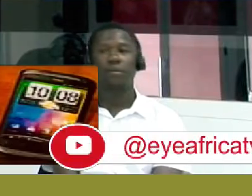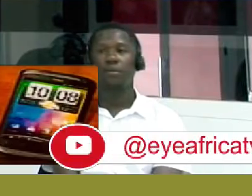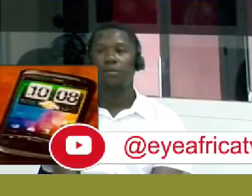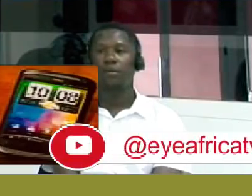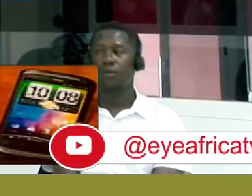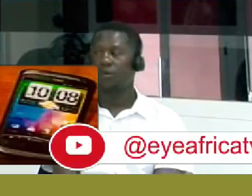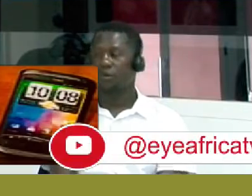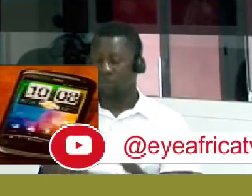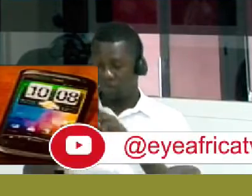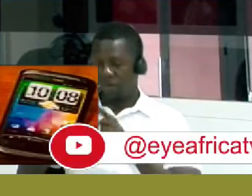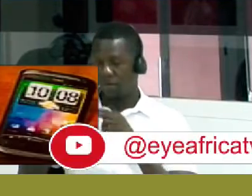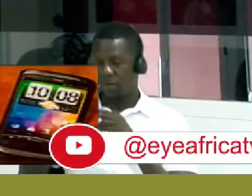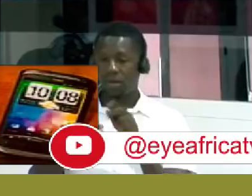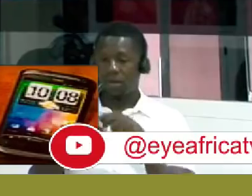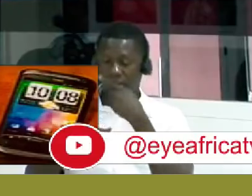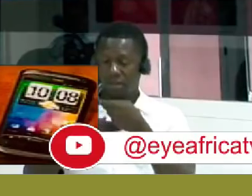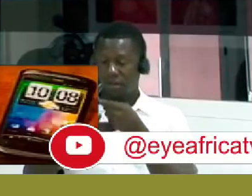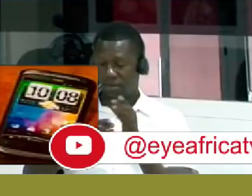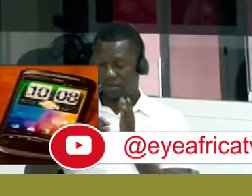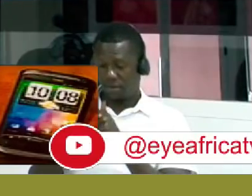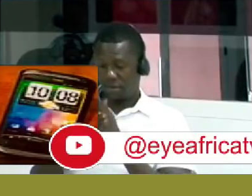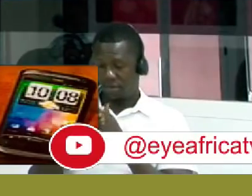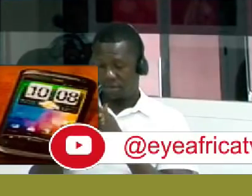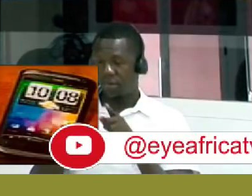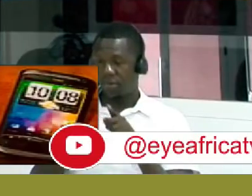Look at the next page as well.